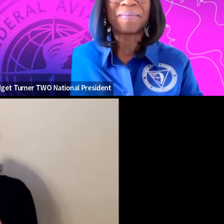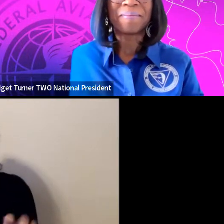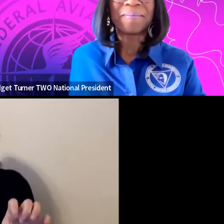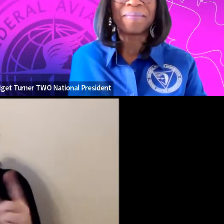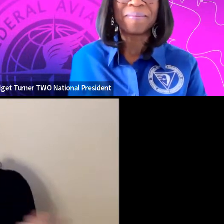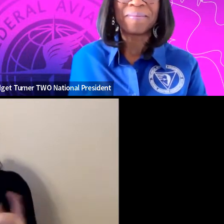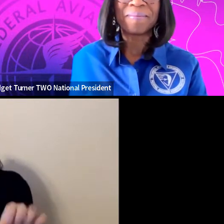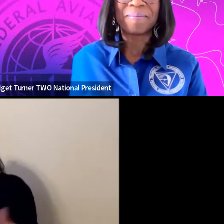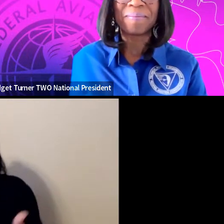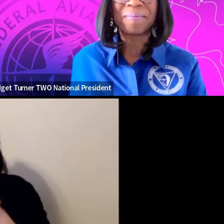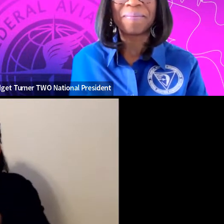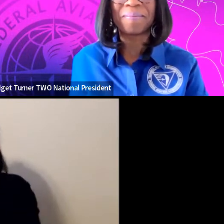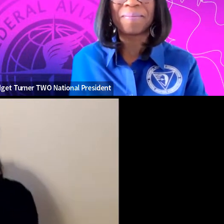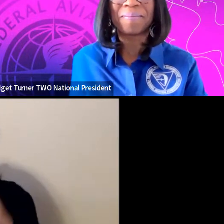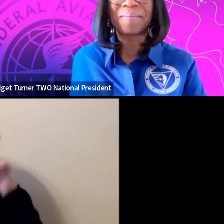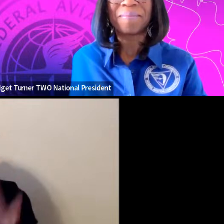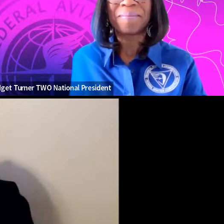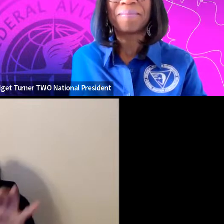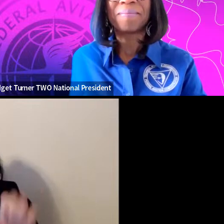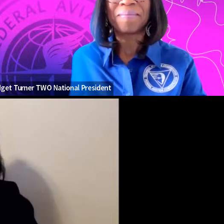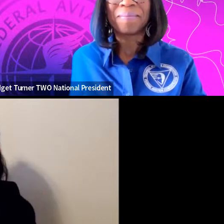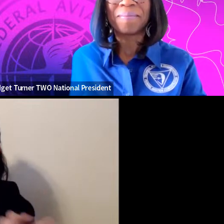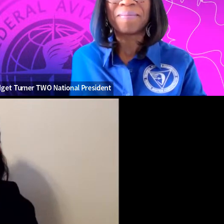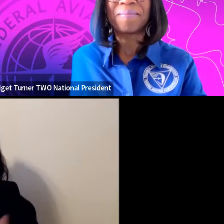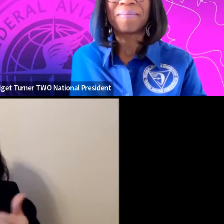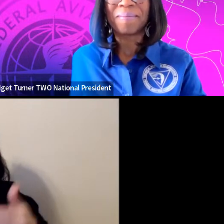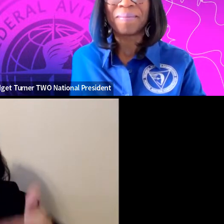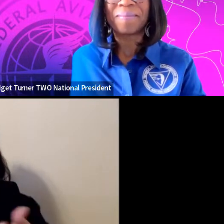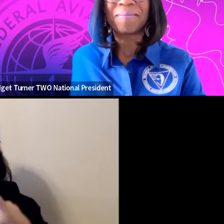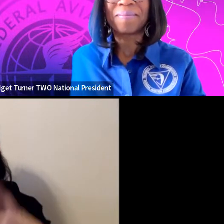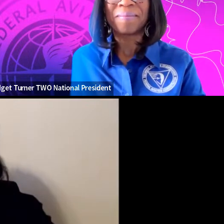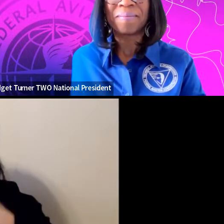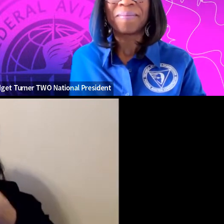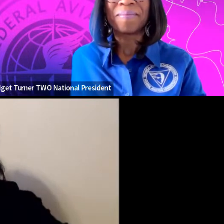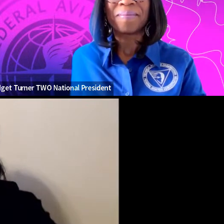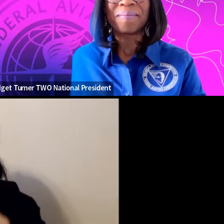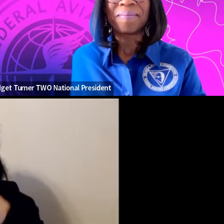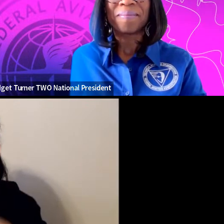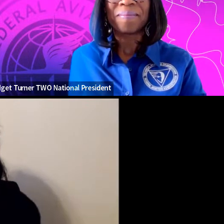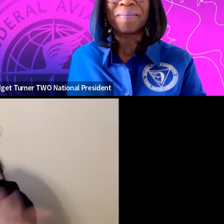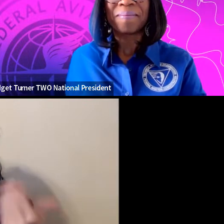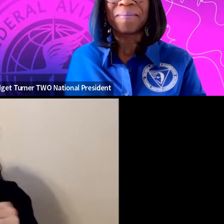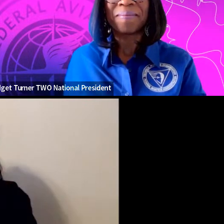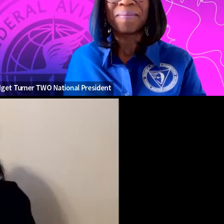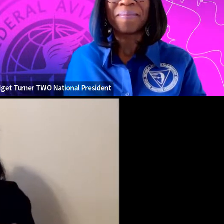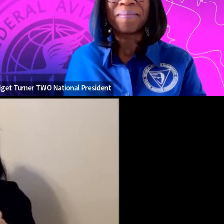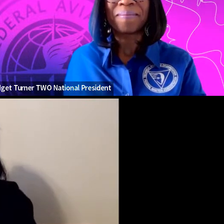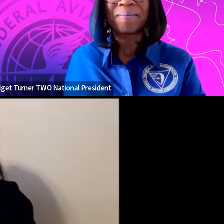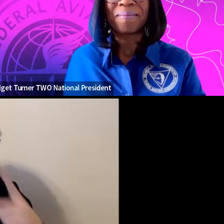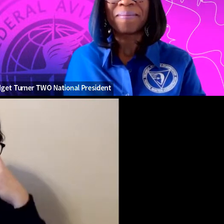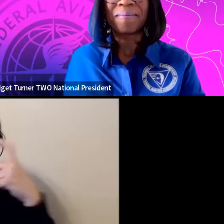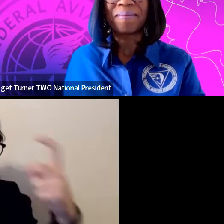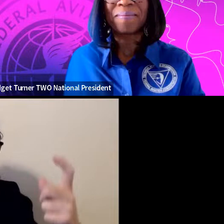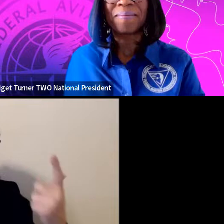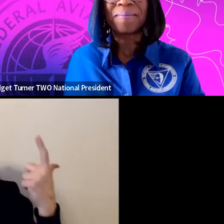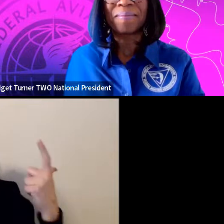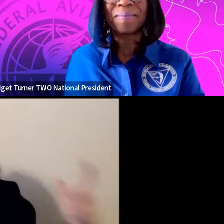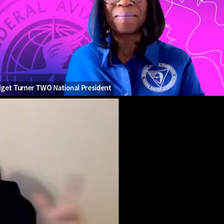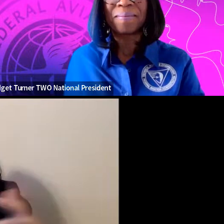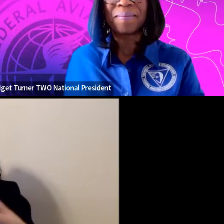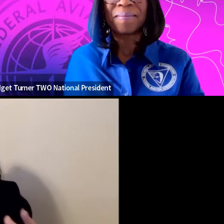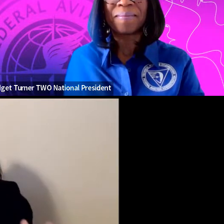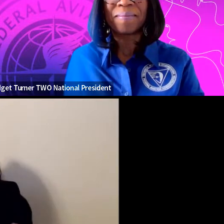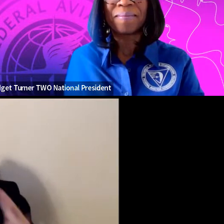improvement. And I believe that we can get there in the next few years. The women on this evening's panel are not only dreaming big, but paving the way for the